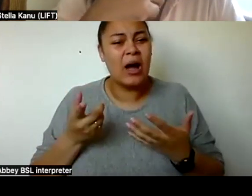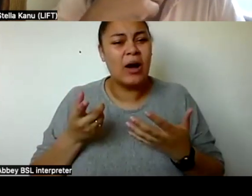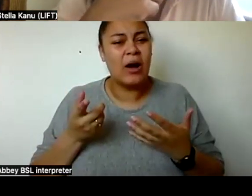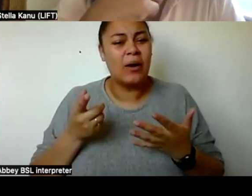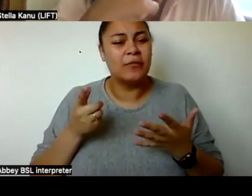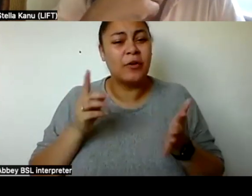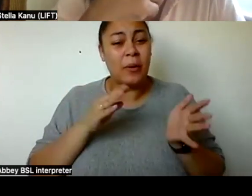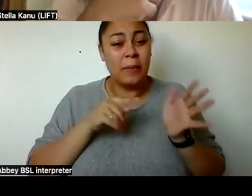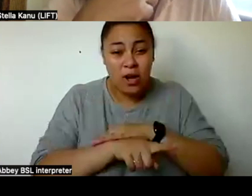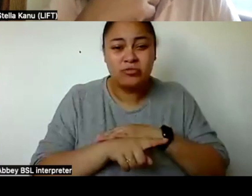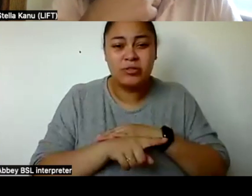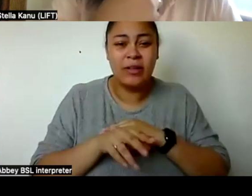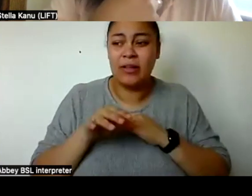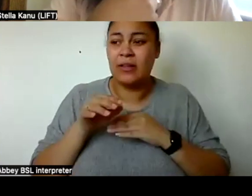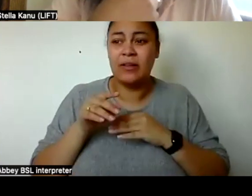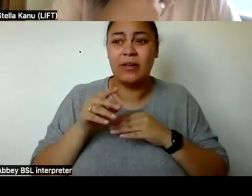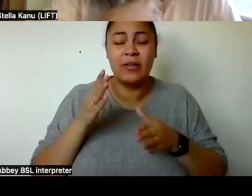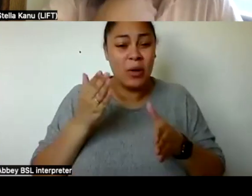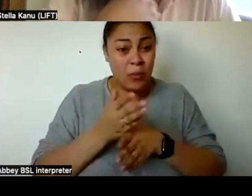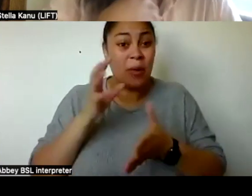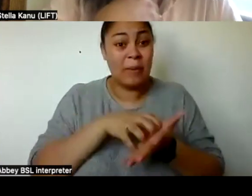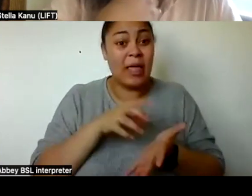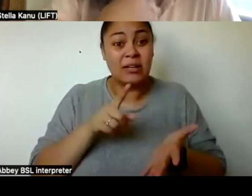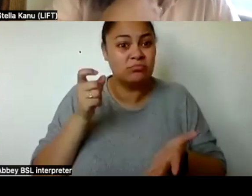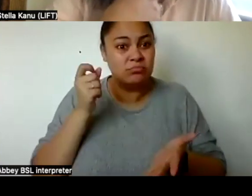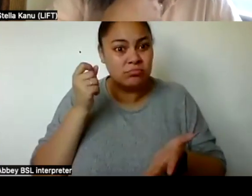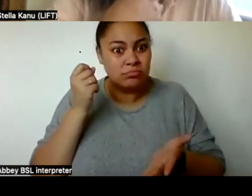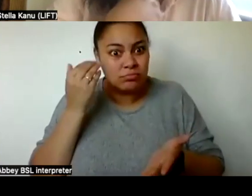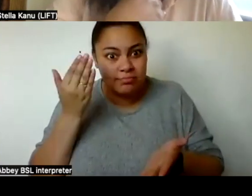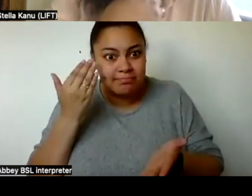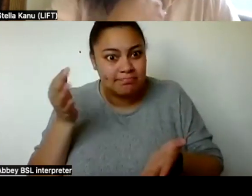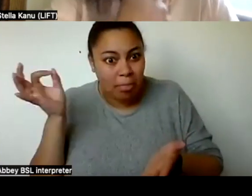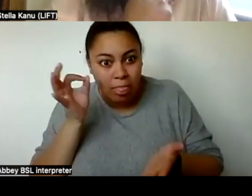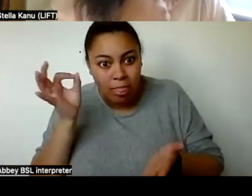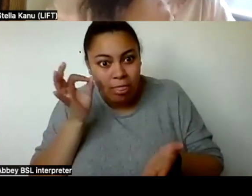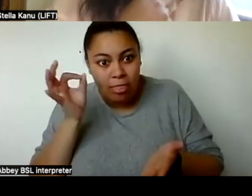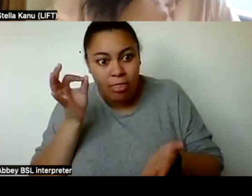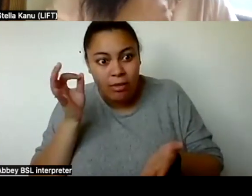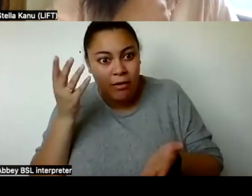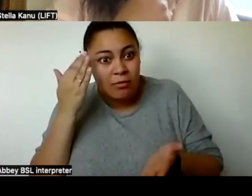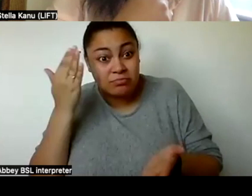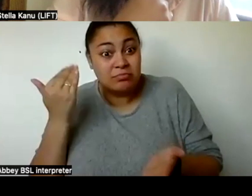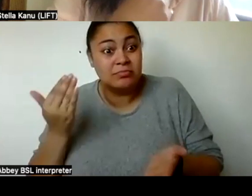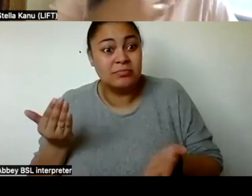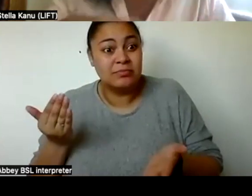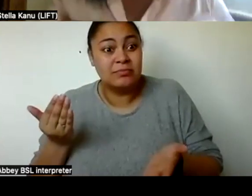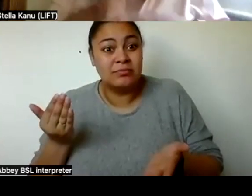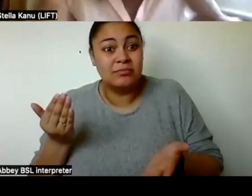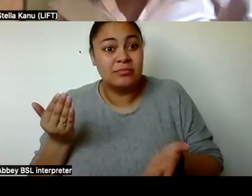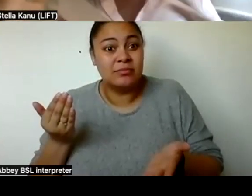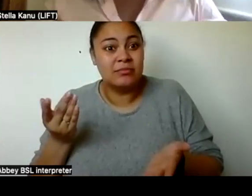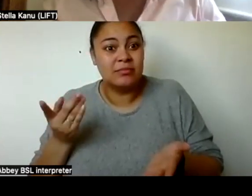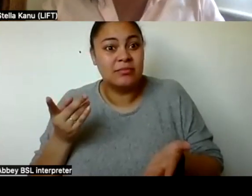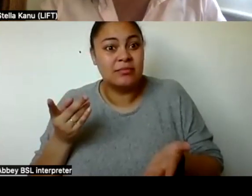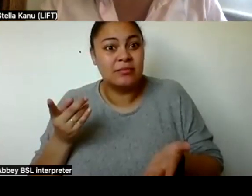migrants, the fact that their workplaces were unaware was kind of part of the pain. And so as well as